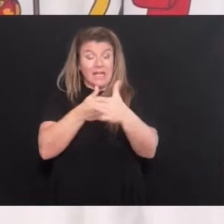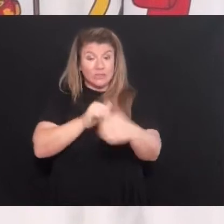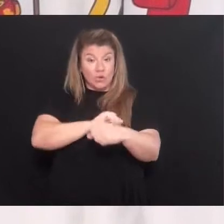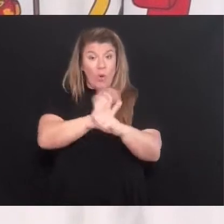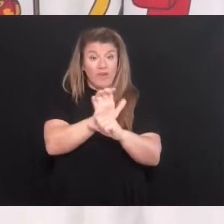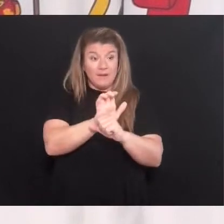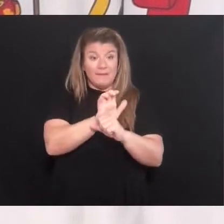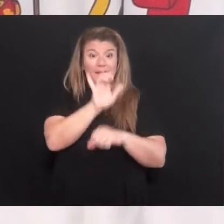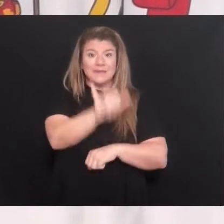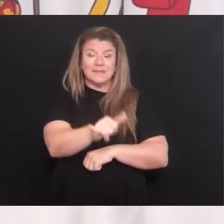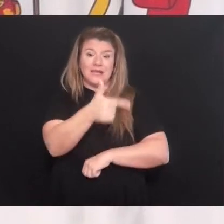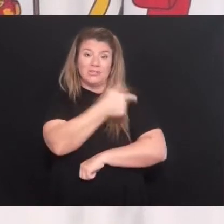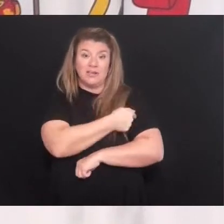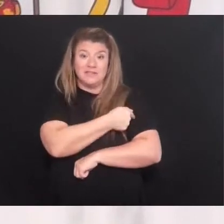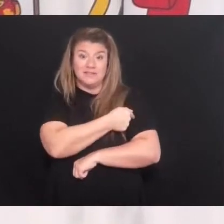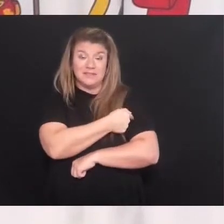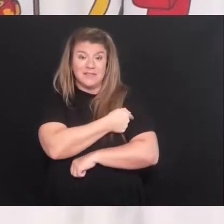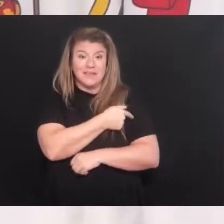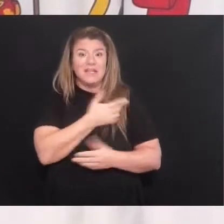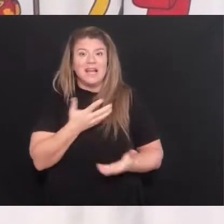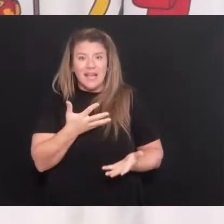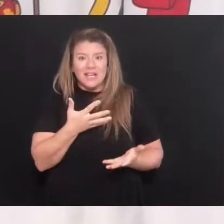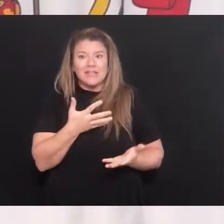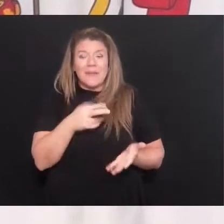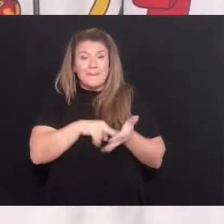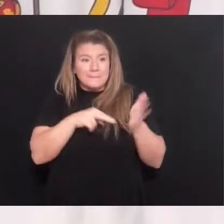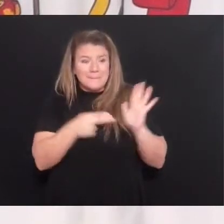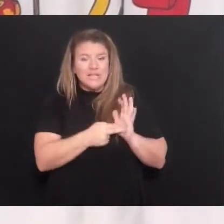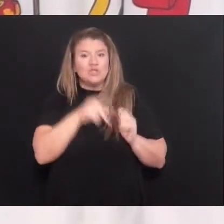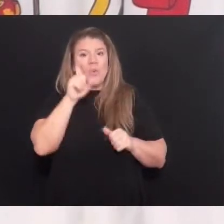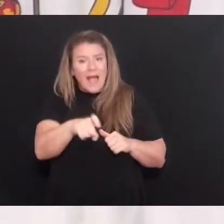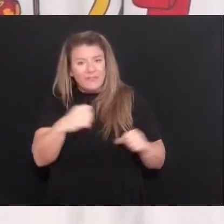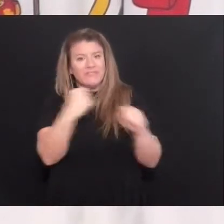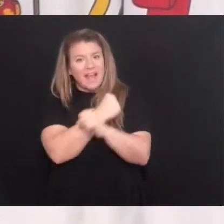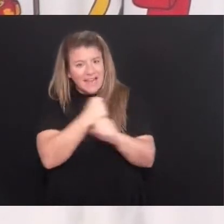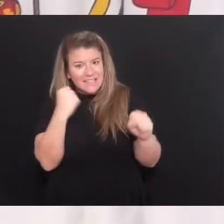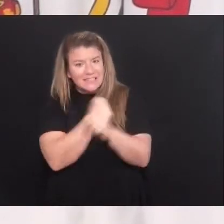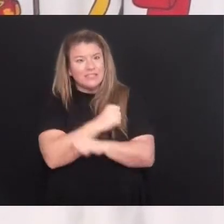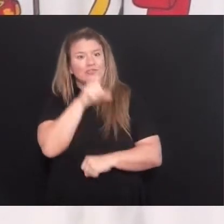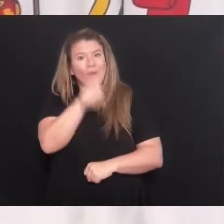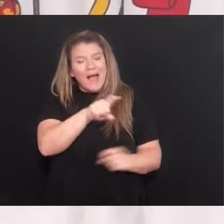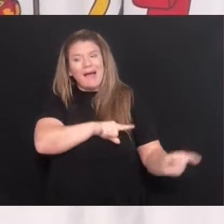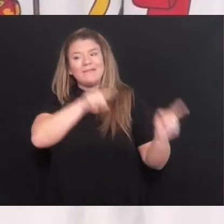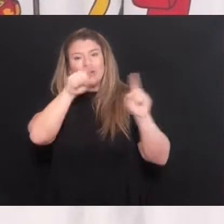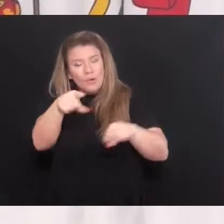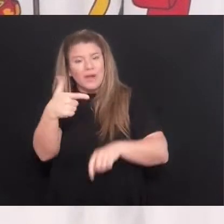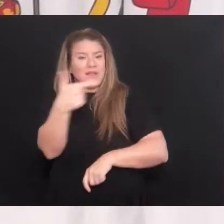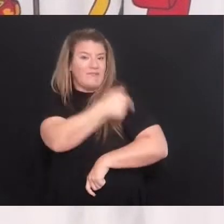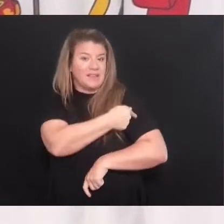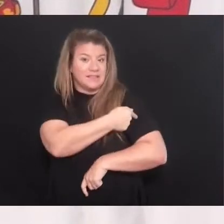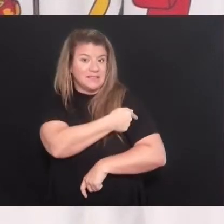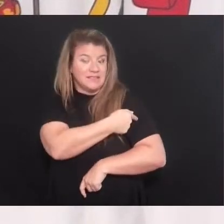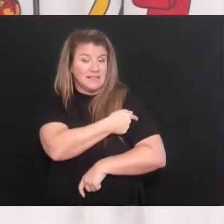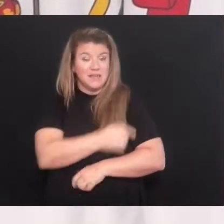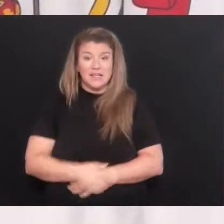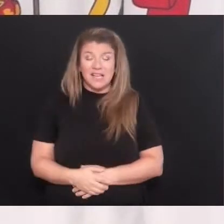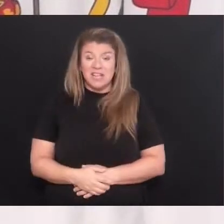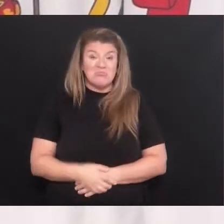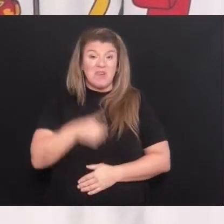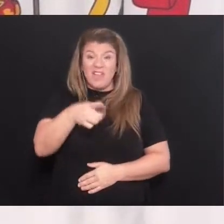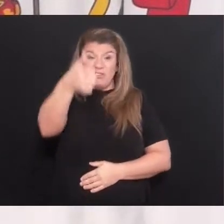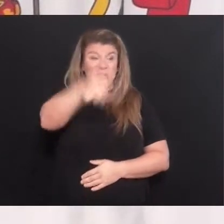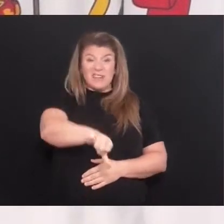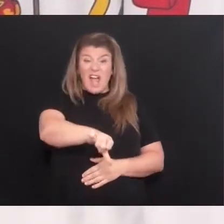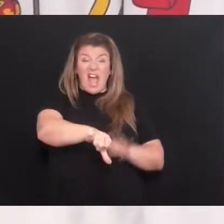So absolutely, we've got to fight with just that, the vaccine. And if we absolutely turn our backs on